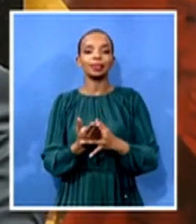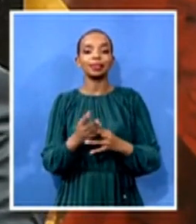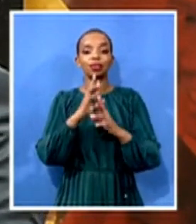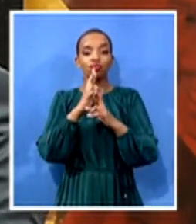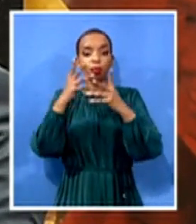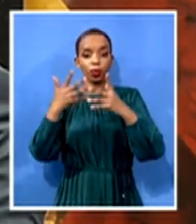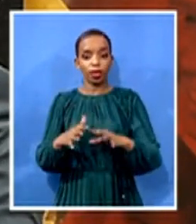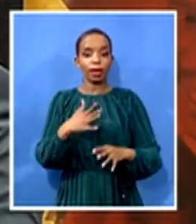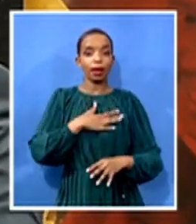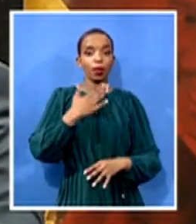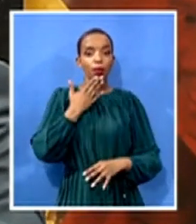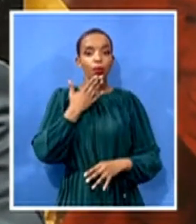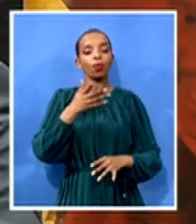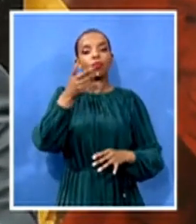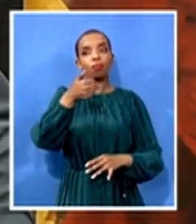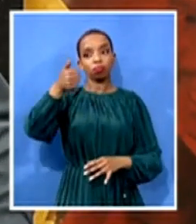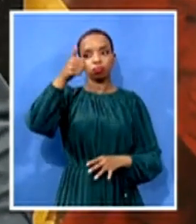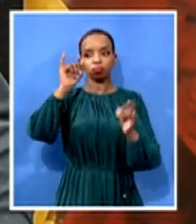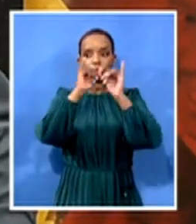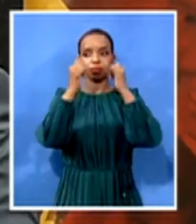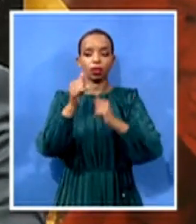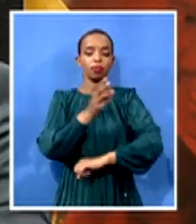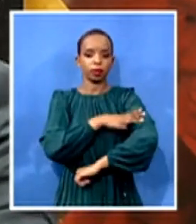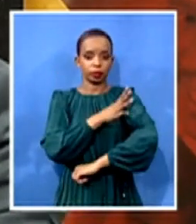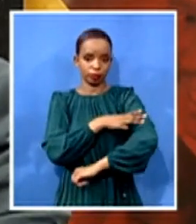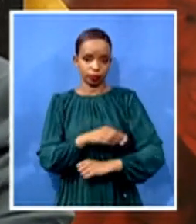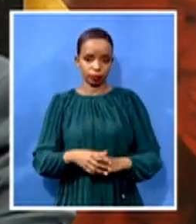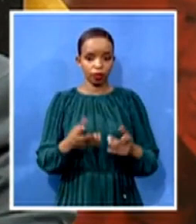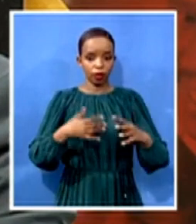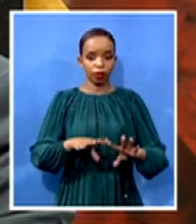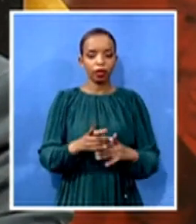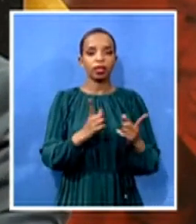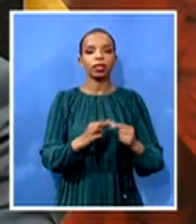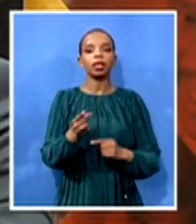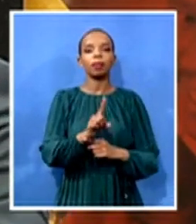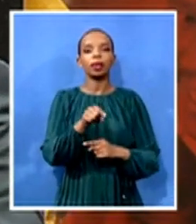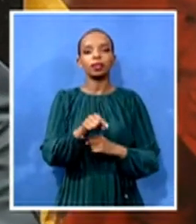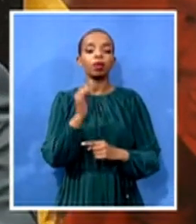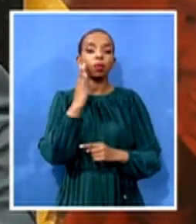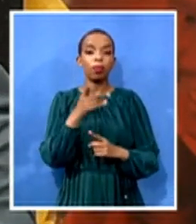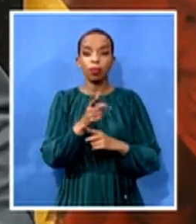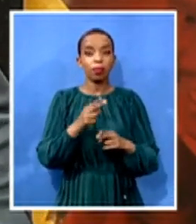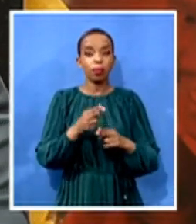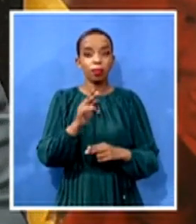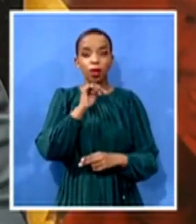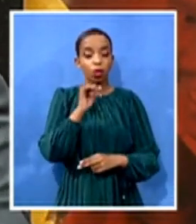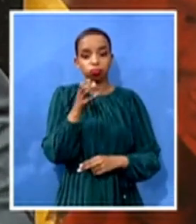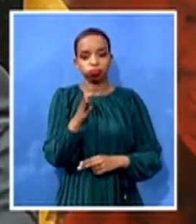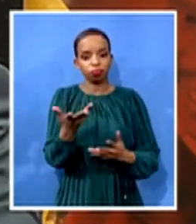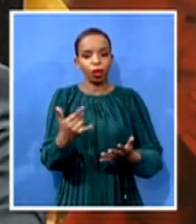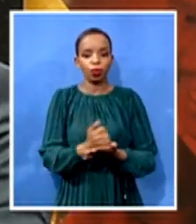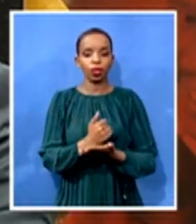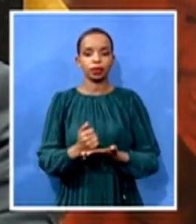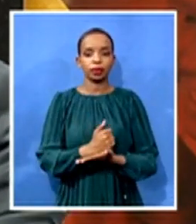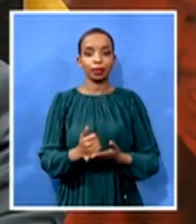were registered and adjudicated, while 12 cases are not yet registered. The outcome of the adjudication is as follows. In